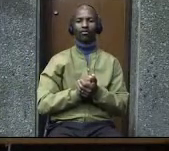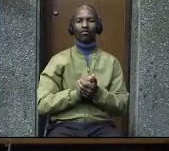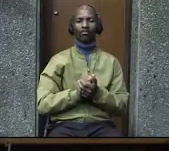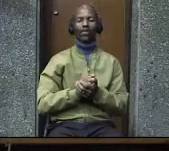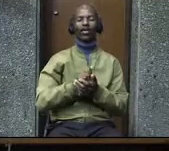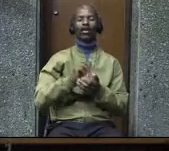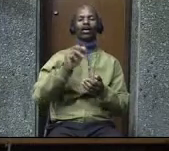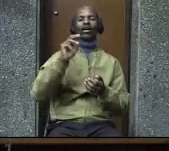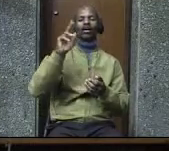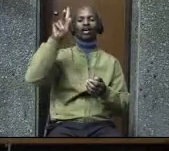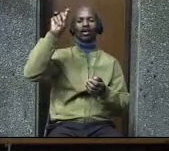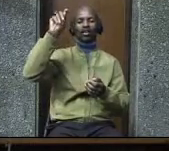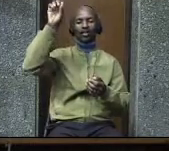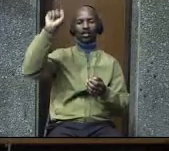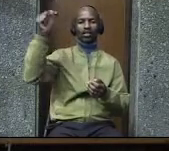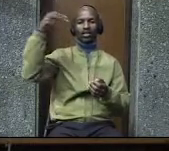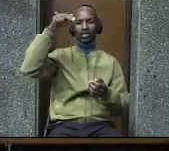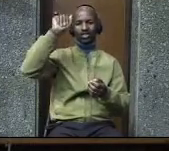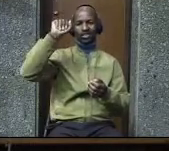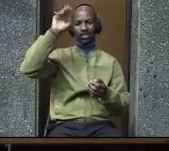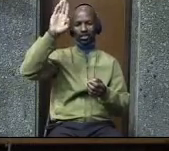Councillor M. Chabalala.